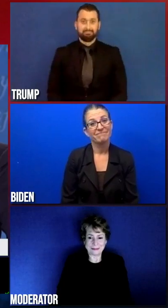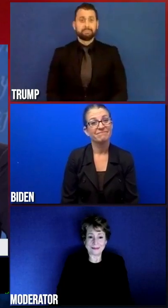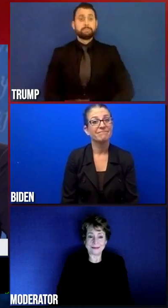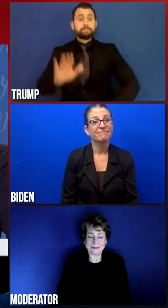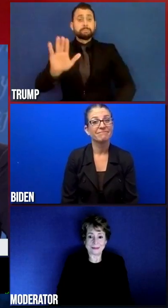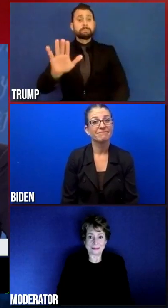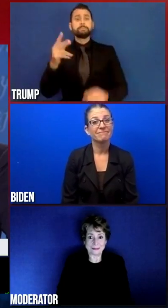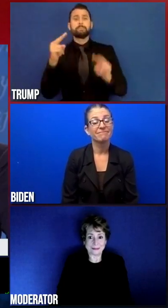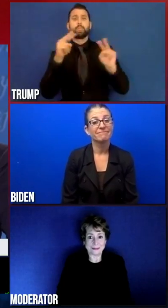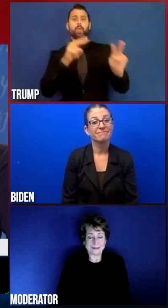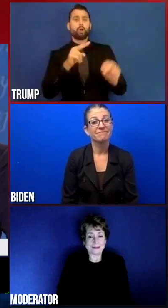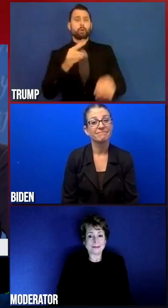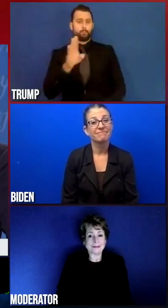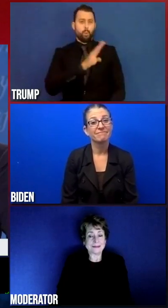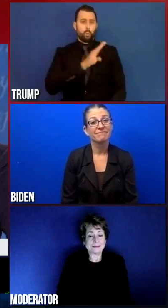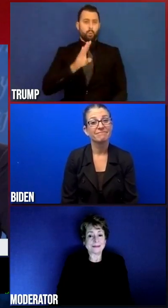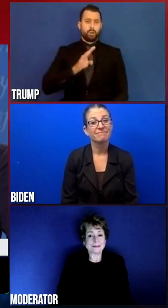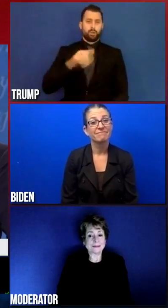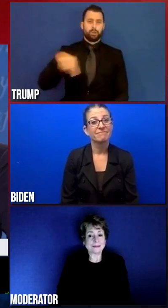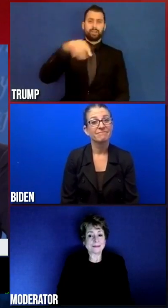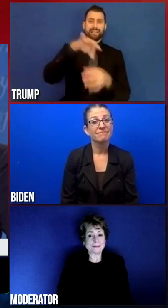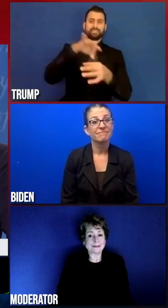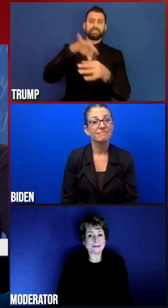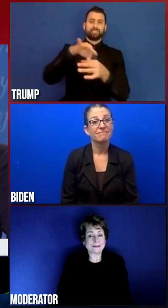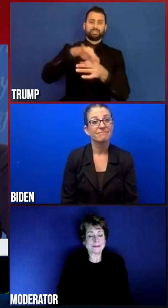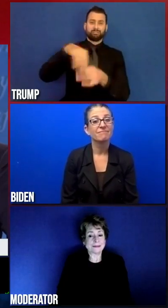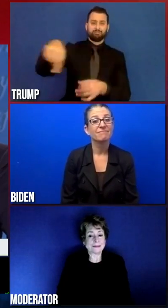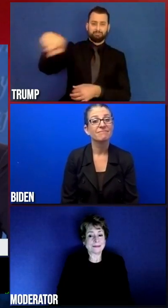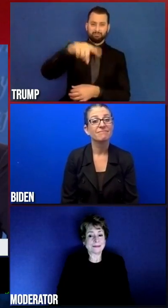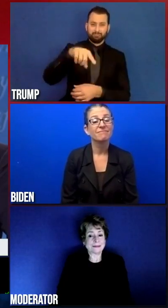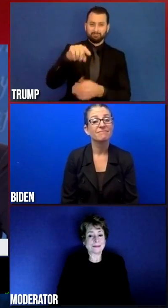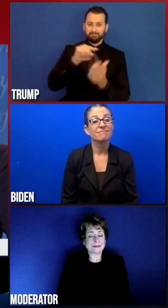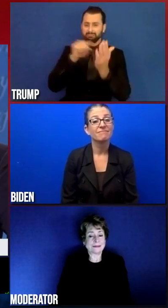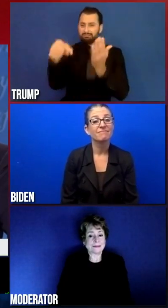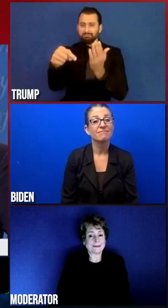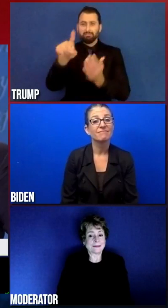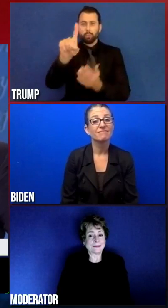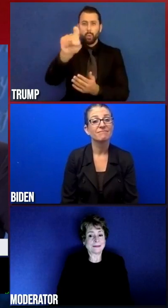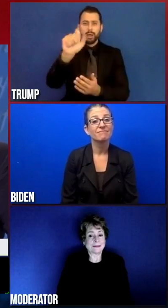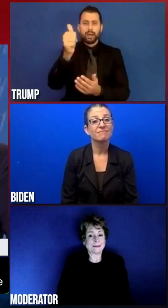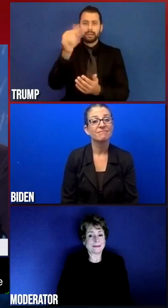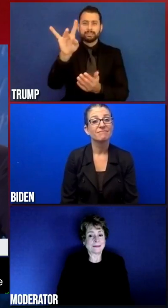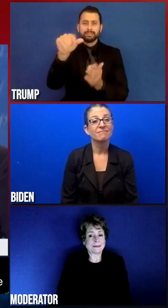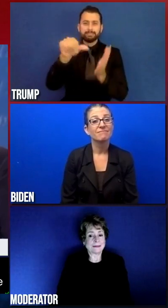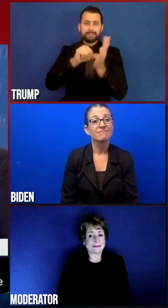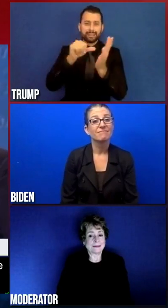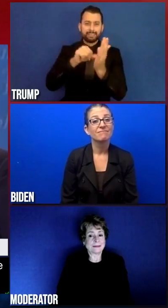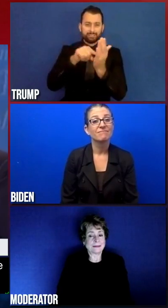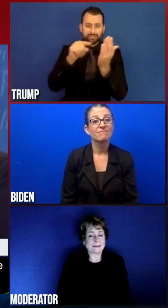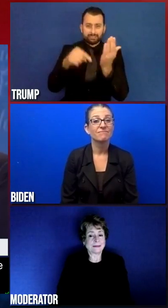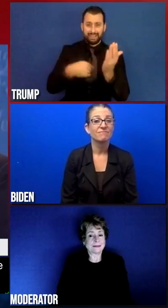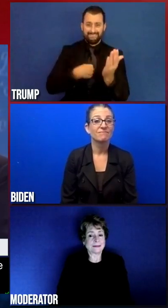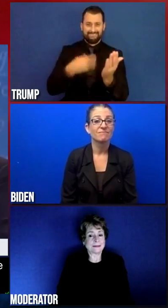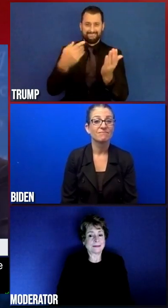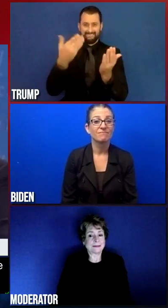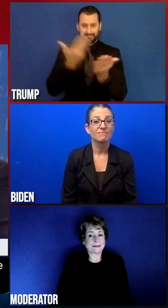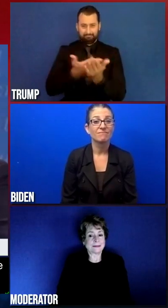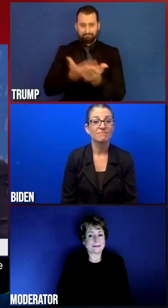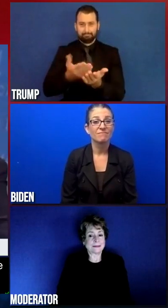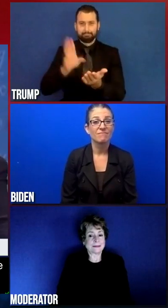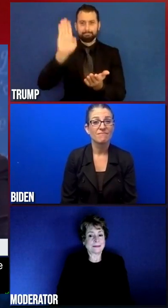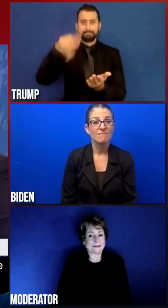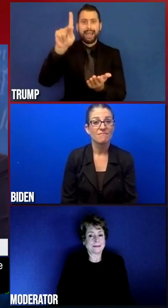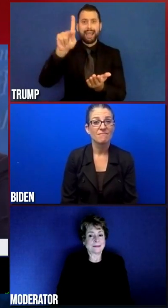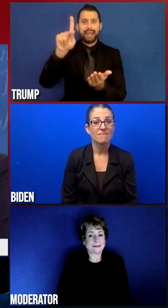report that says everything I have, every bank I have, I'm totally under-leveraged because the assets are extremely good, and we have